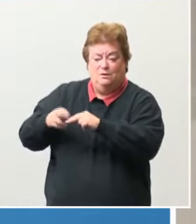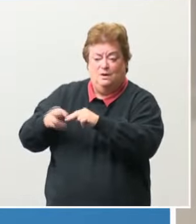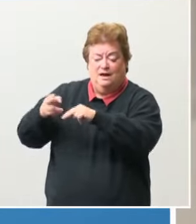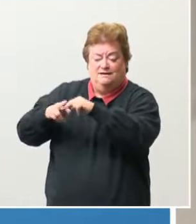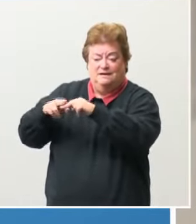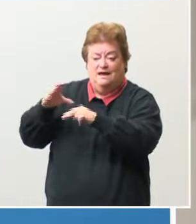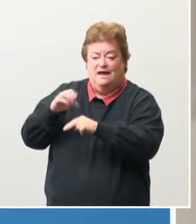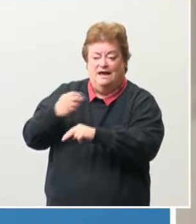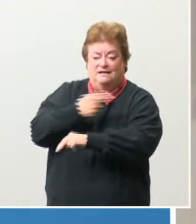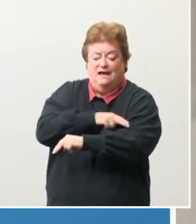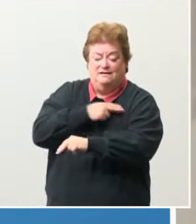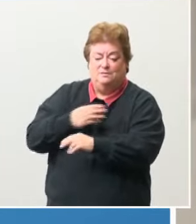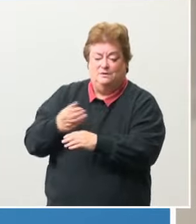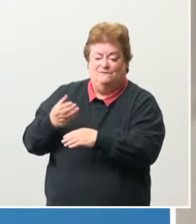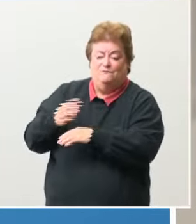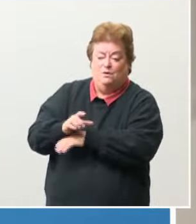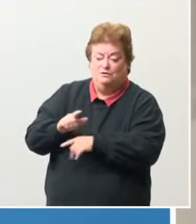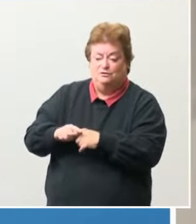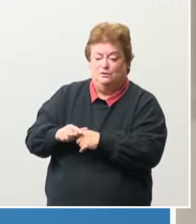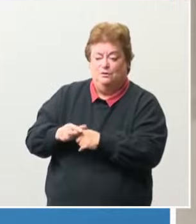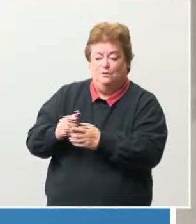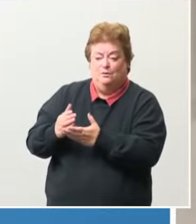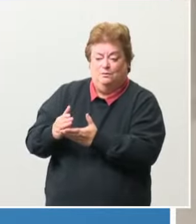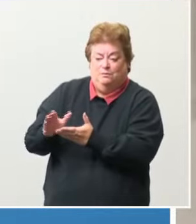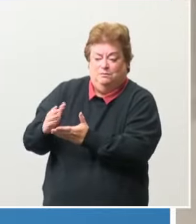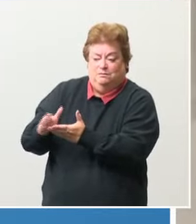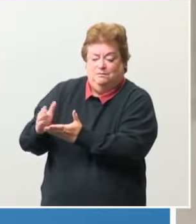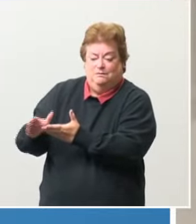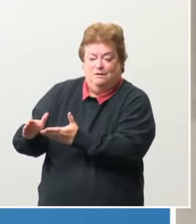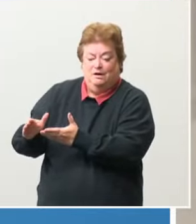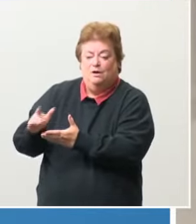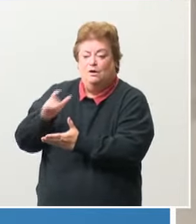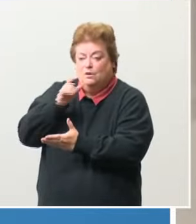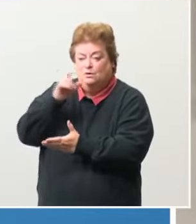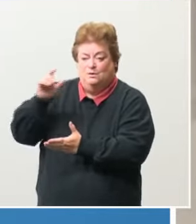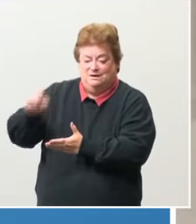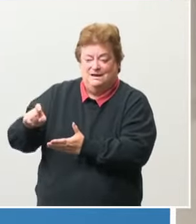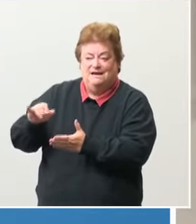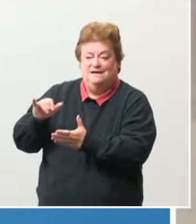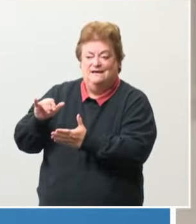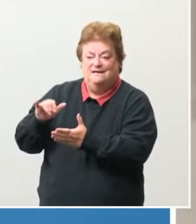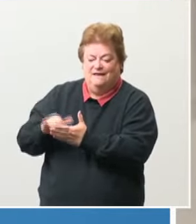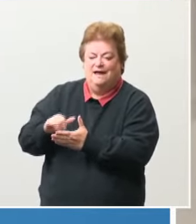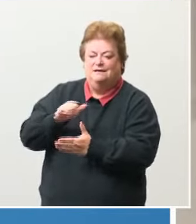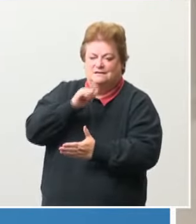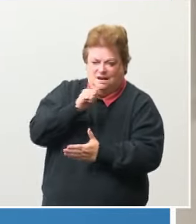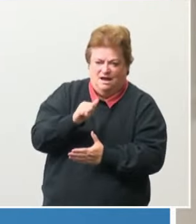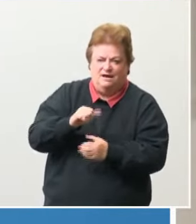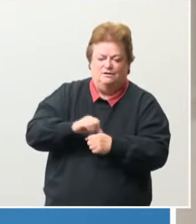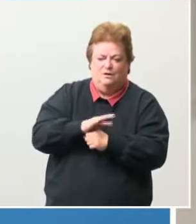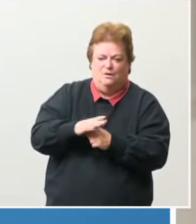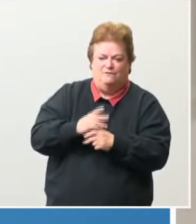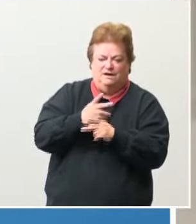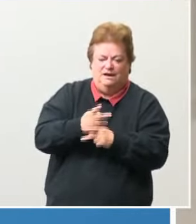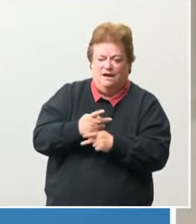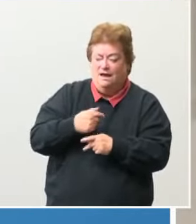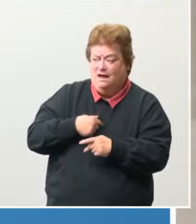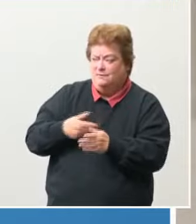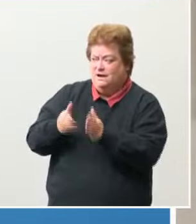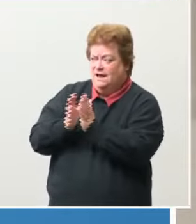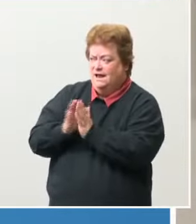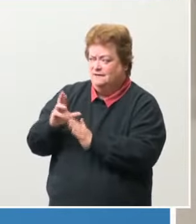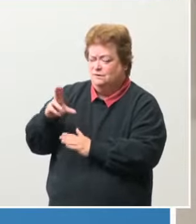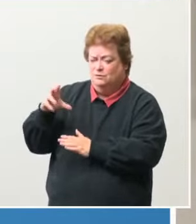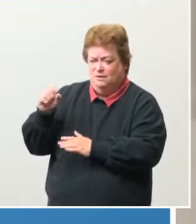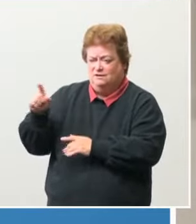hospitals are forced to turn away an increasing number of patients who need non-COVID care? I'm going to ask Russ to come